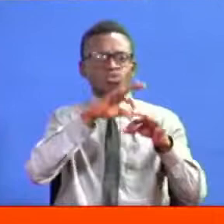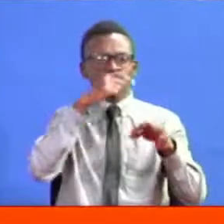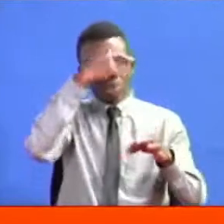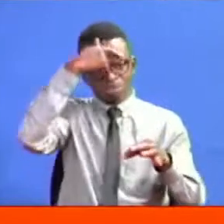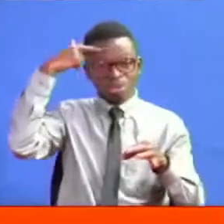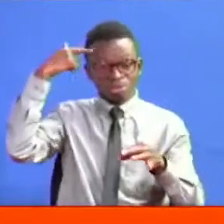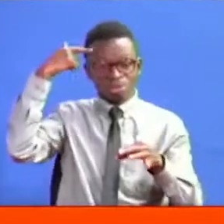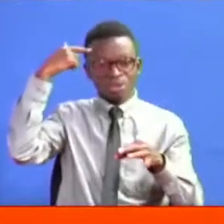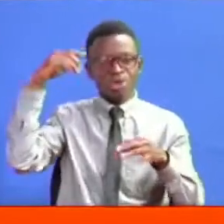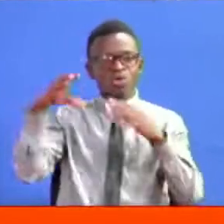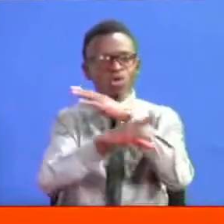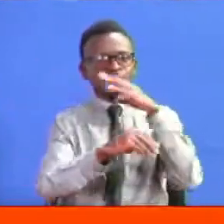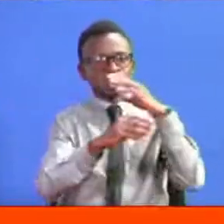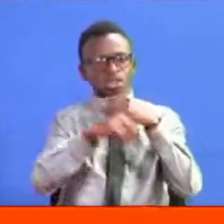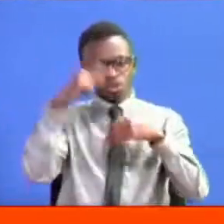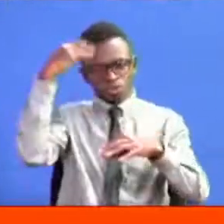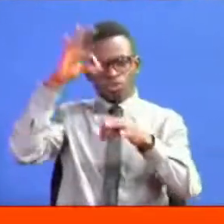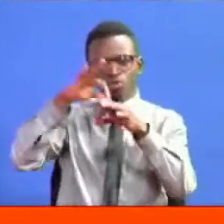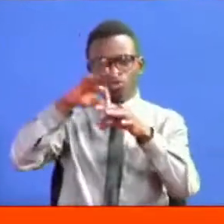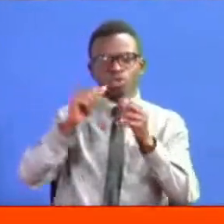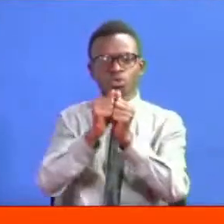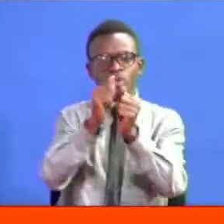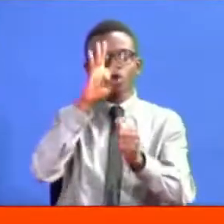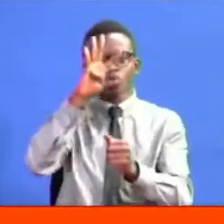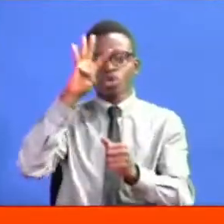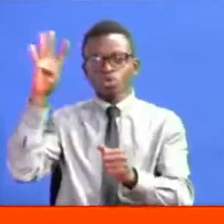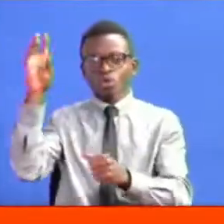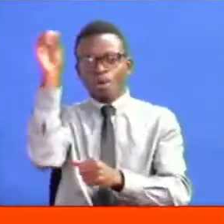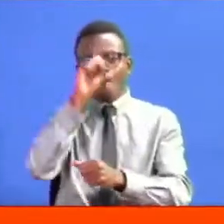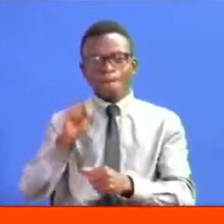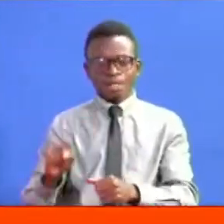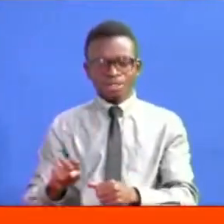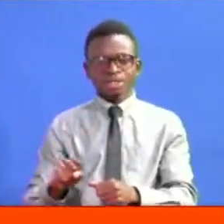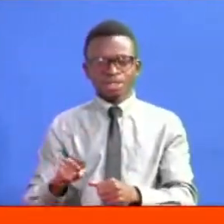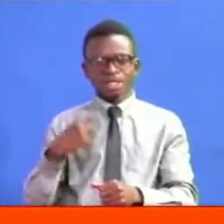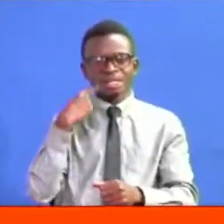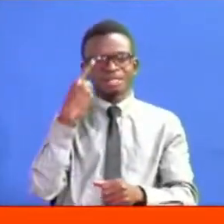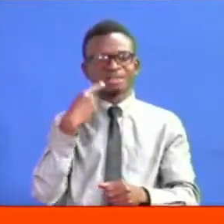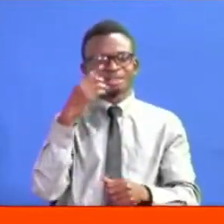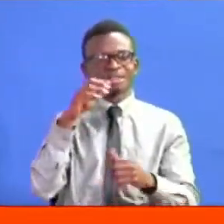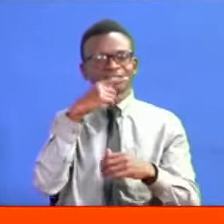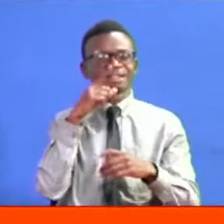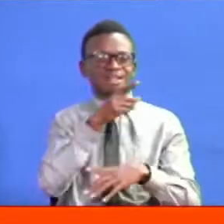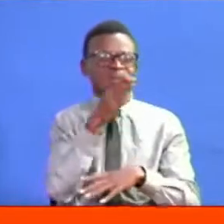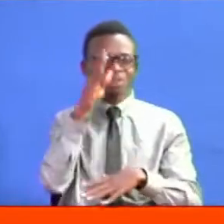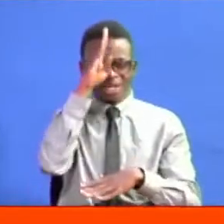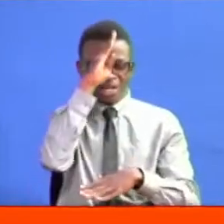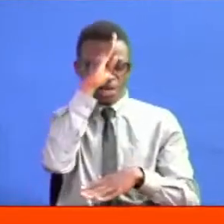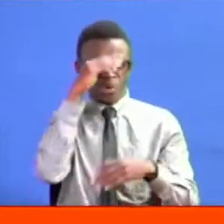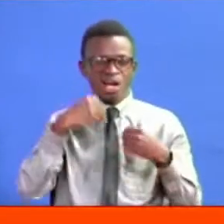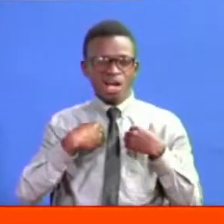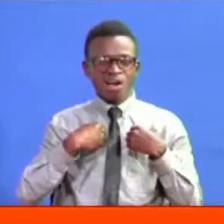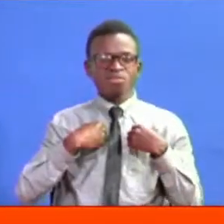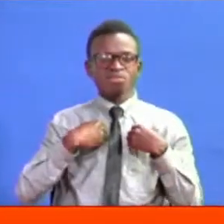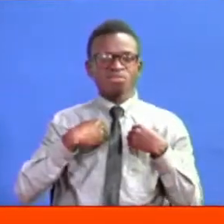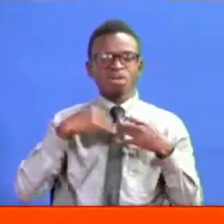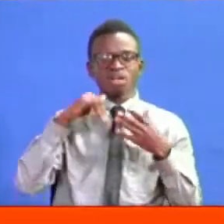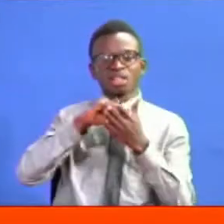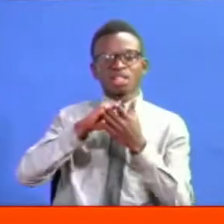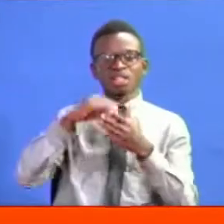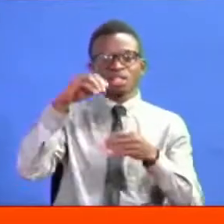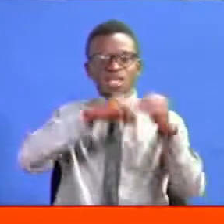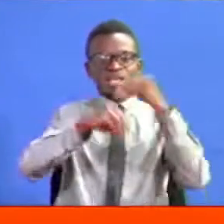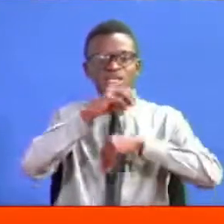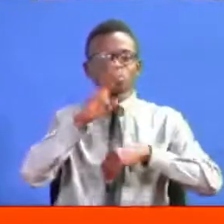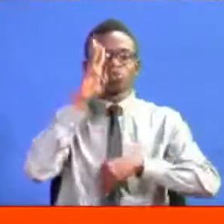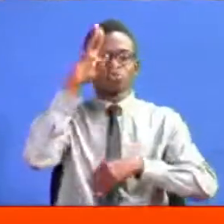election malpractices, with a percentile of up to 44% being doubtful as to whether the forthcoming general elections will